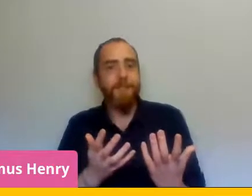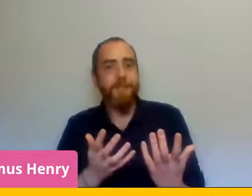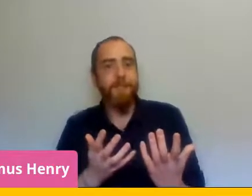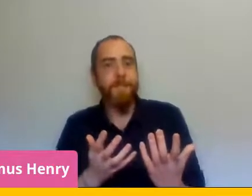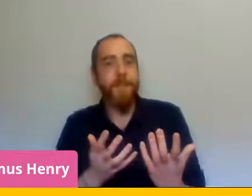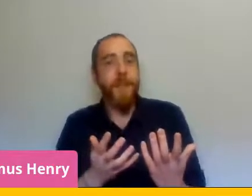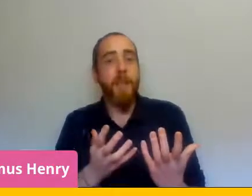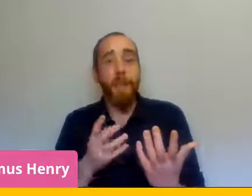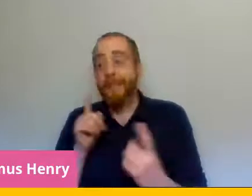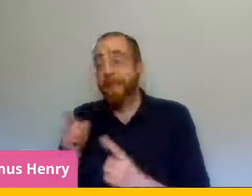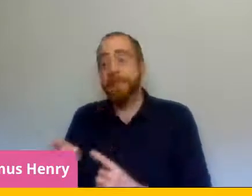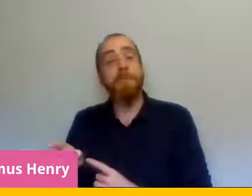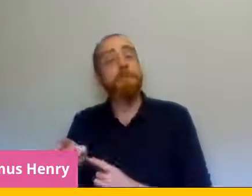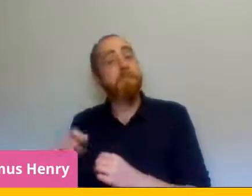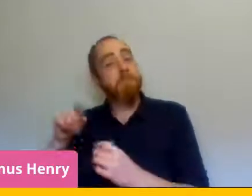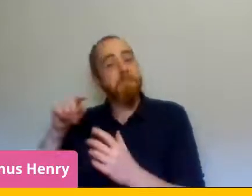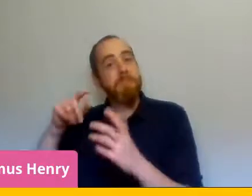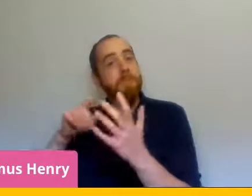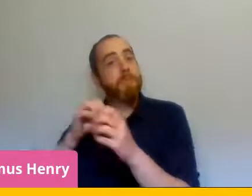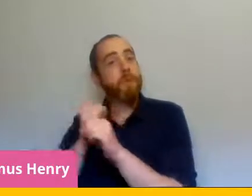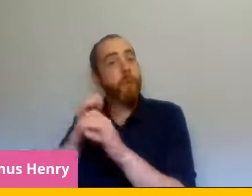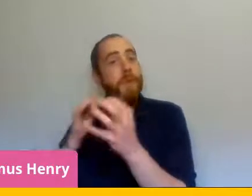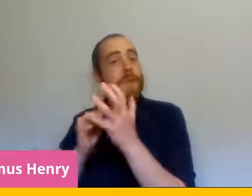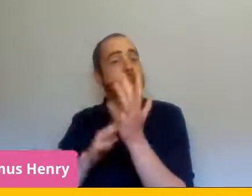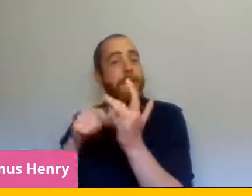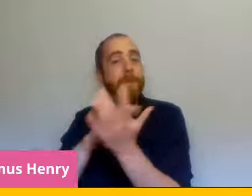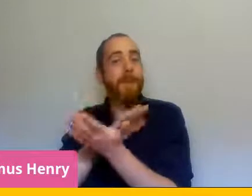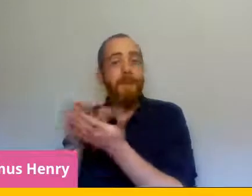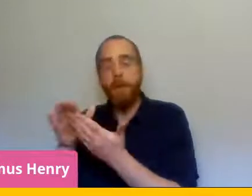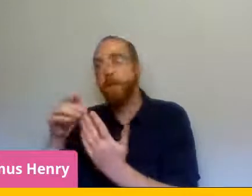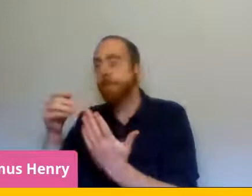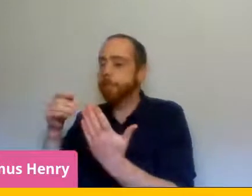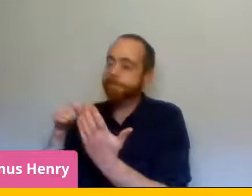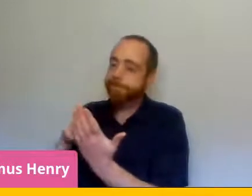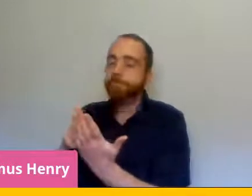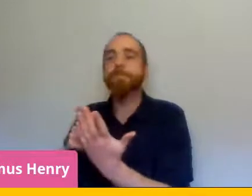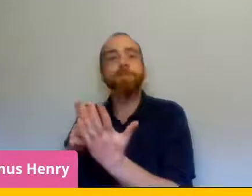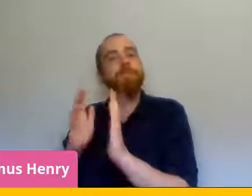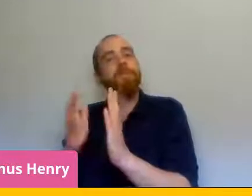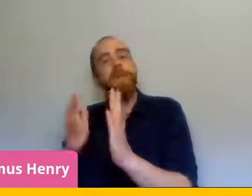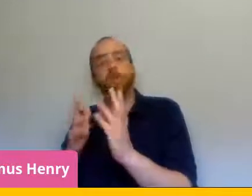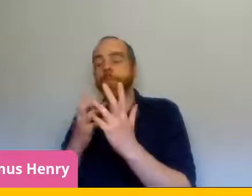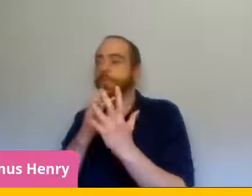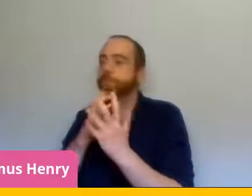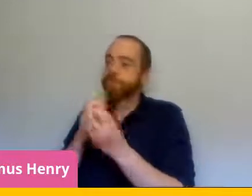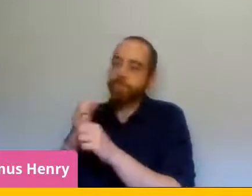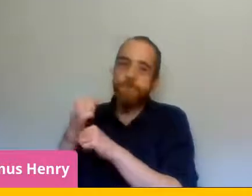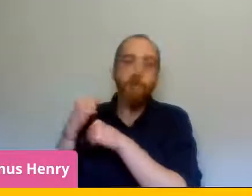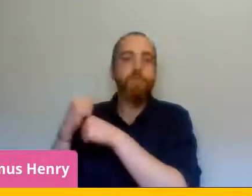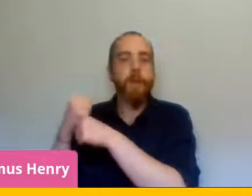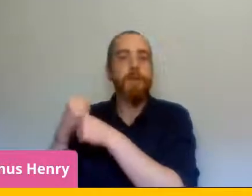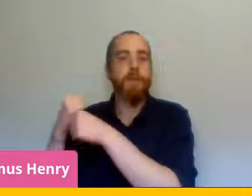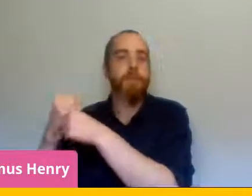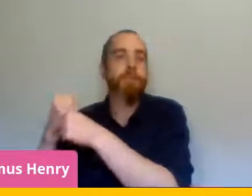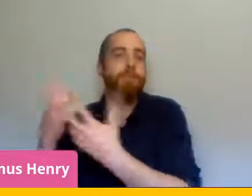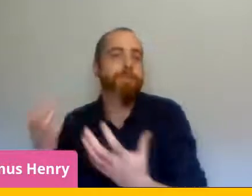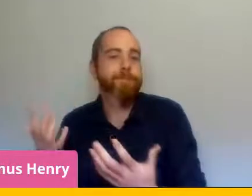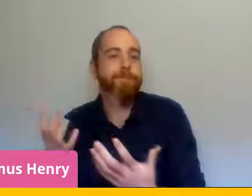had to go out, because the whole union will be exposed, accounts could be sequestered and so on and so forth, were we to be seen to